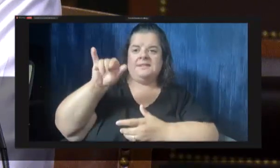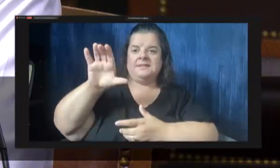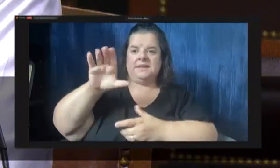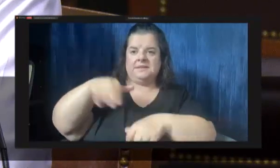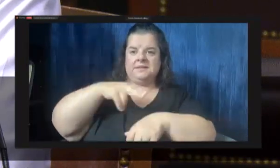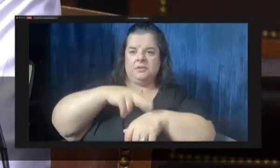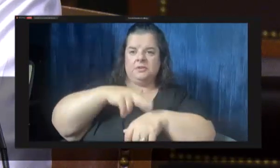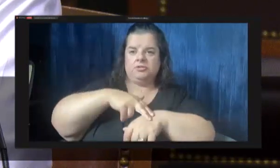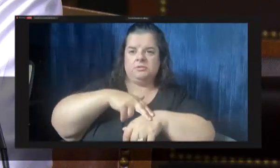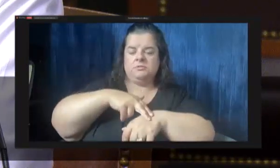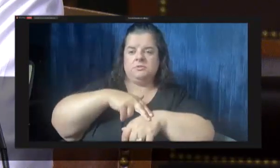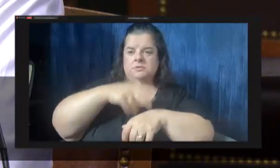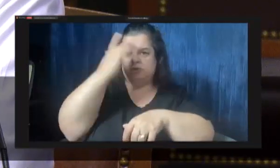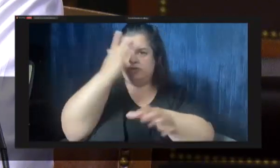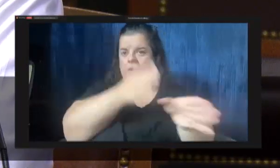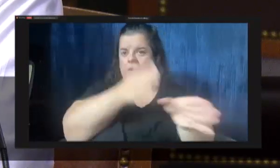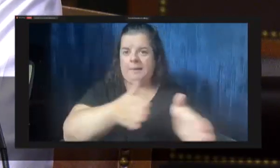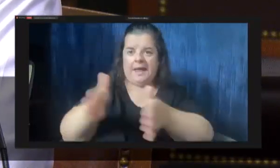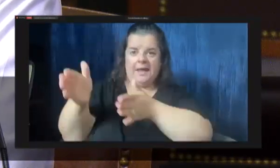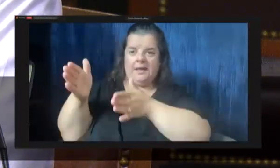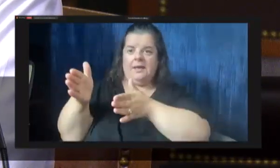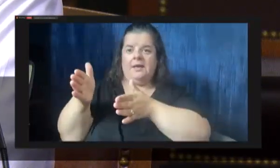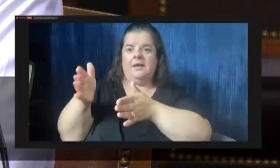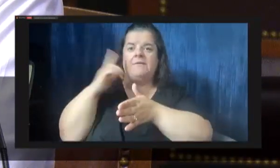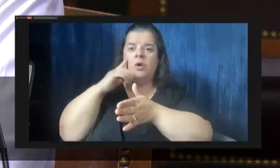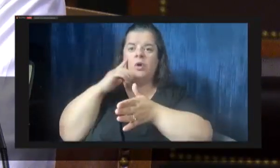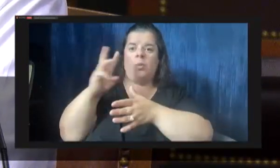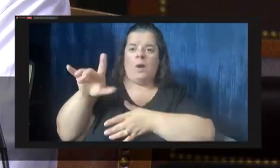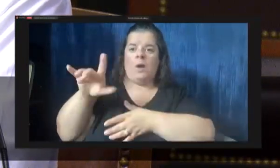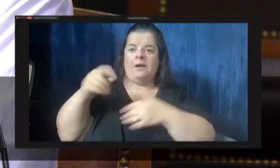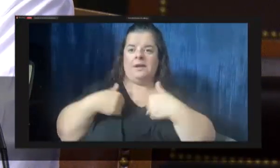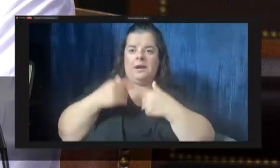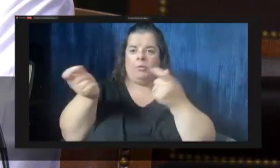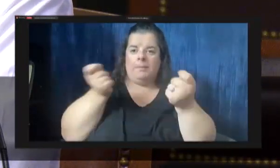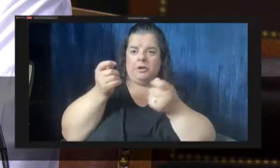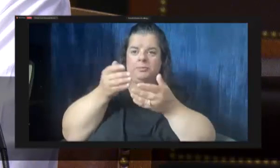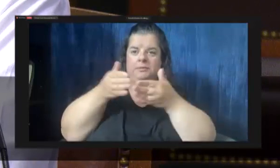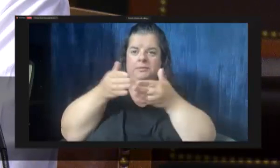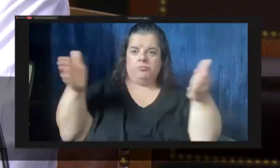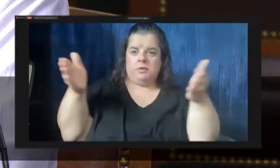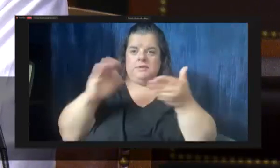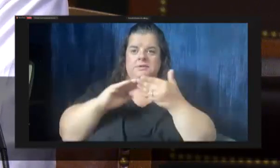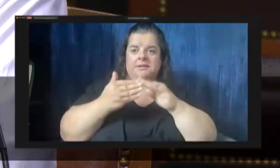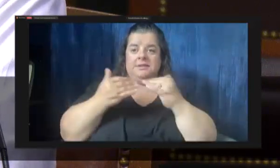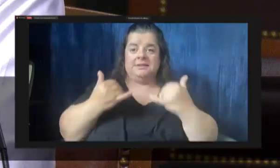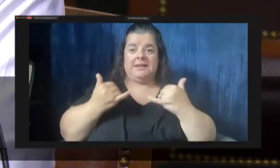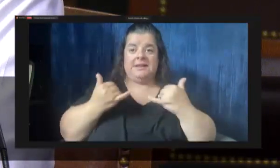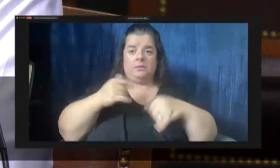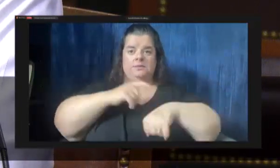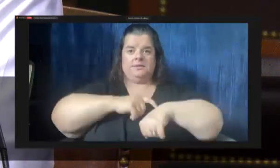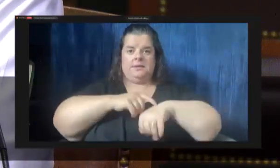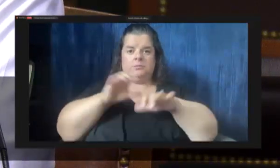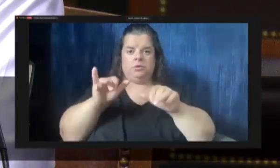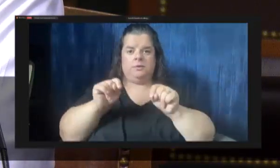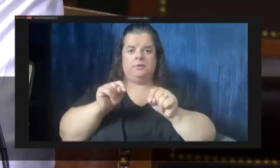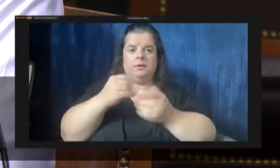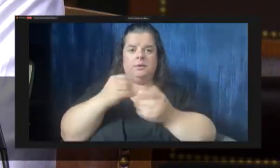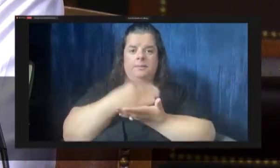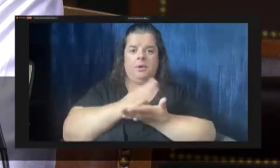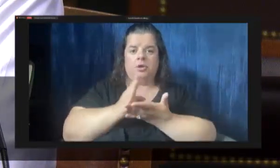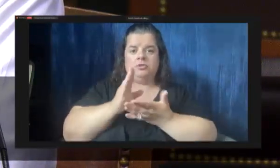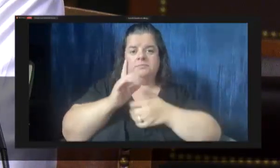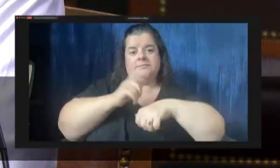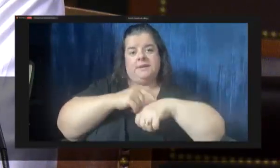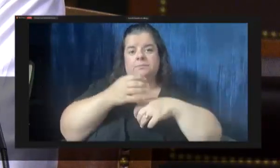for wildlife management throughout the city, that now's the time to do it. Budget season is upon us, and so